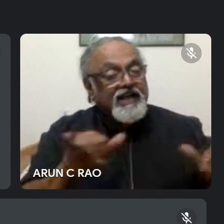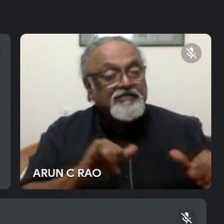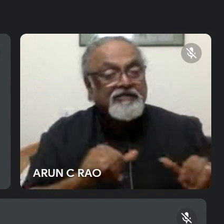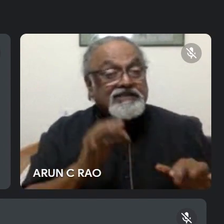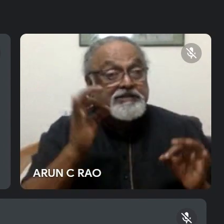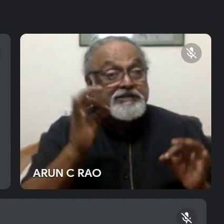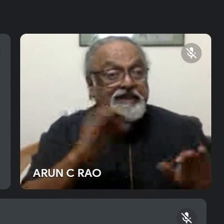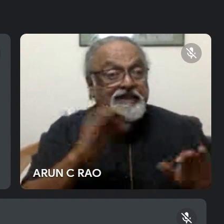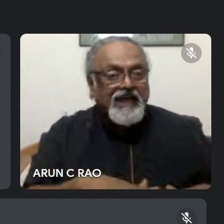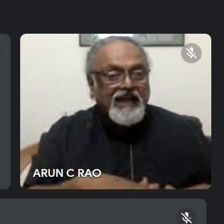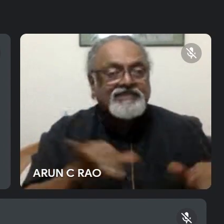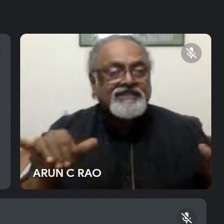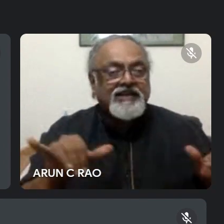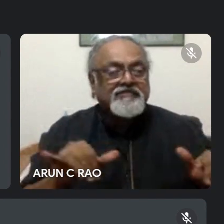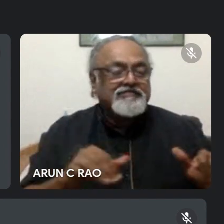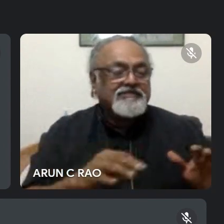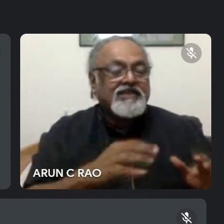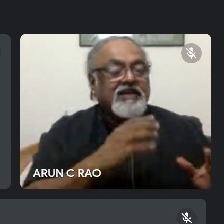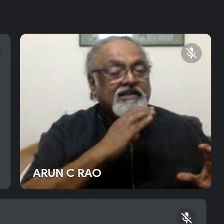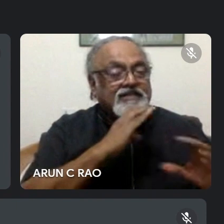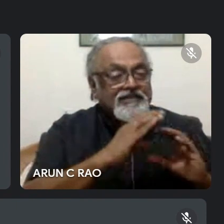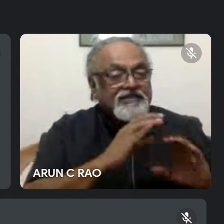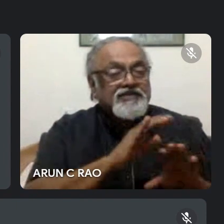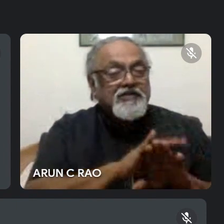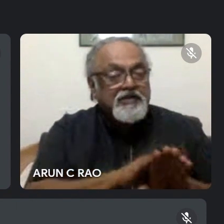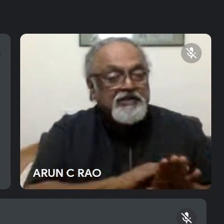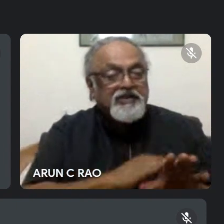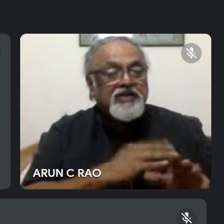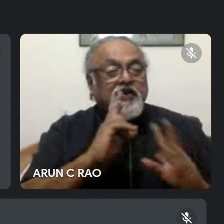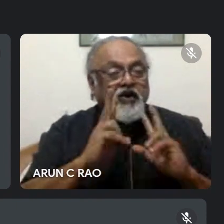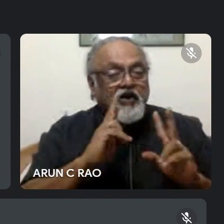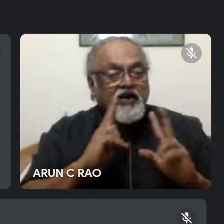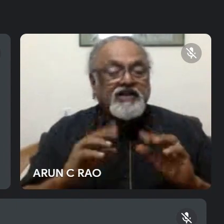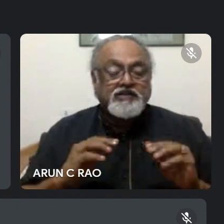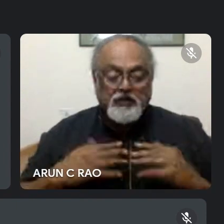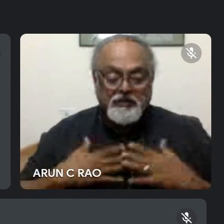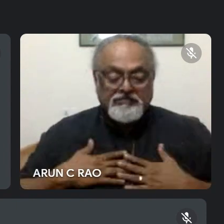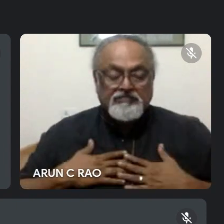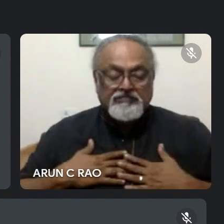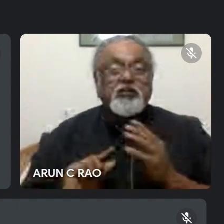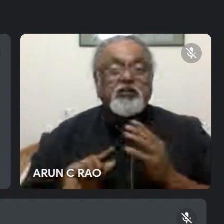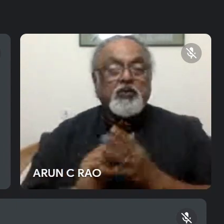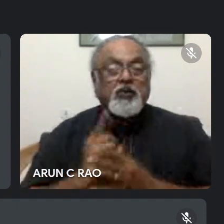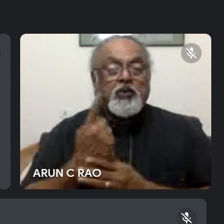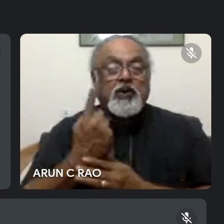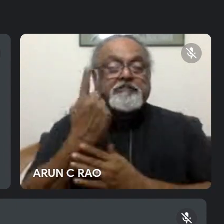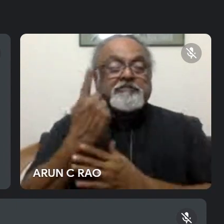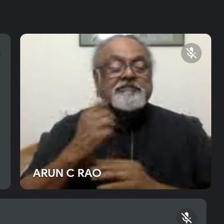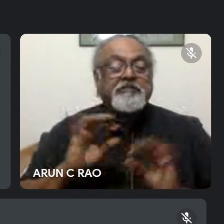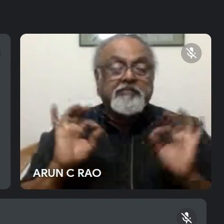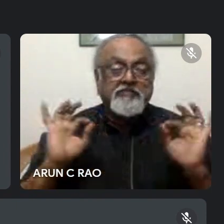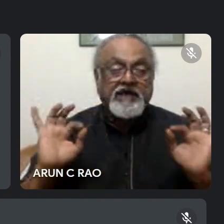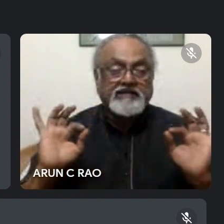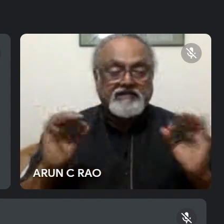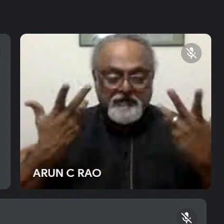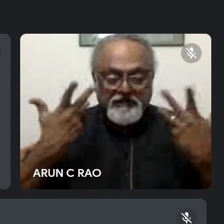It sort of really has helped me grow into a better human being, to also understand my